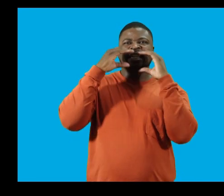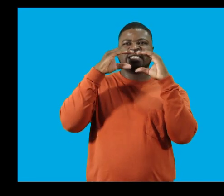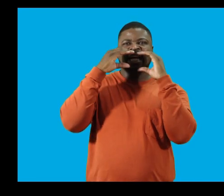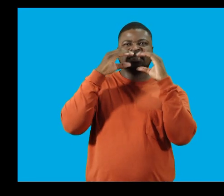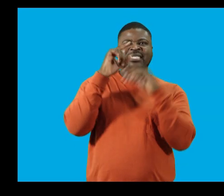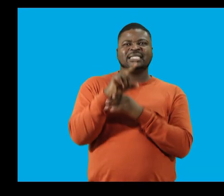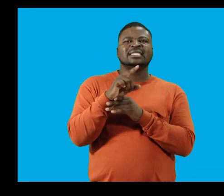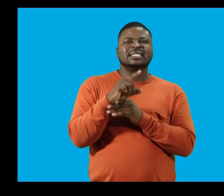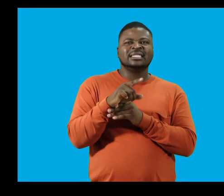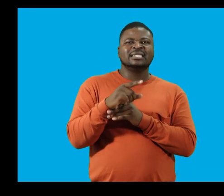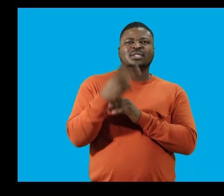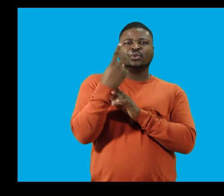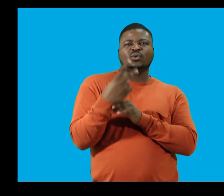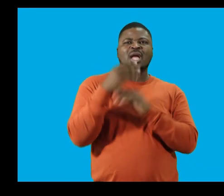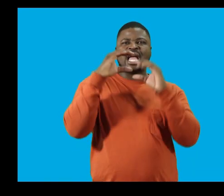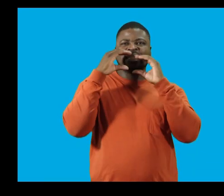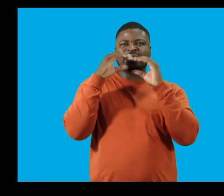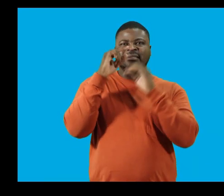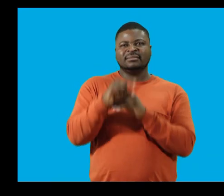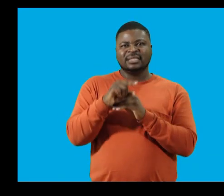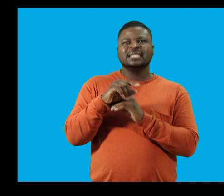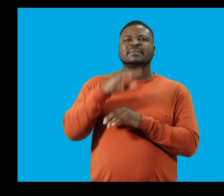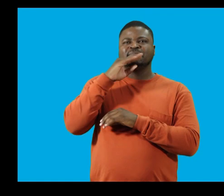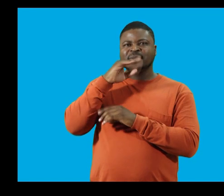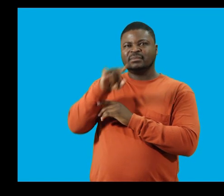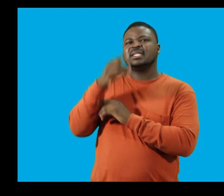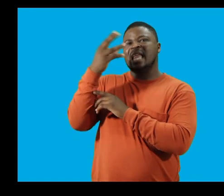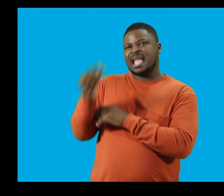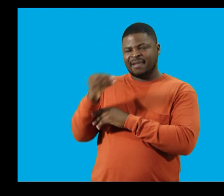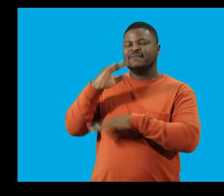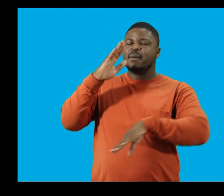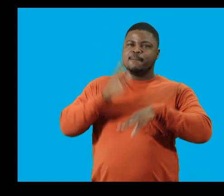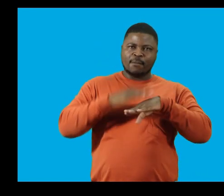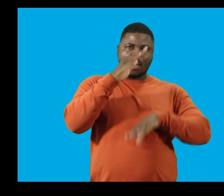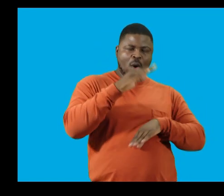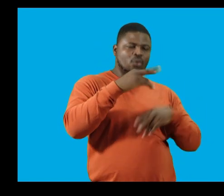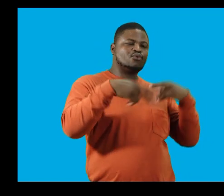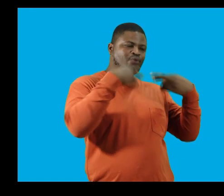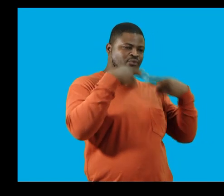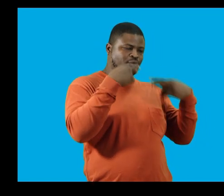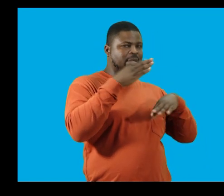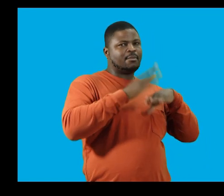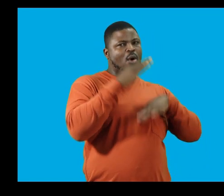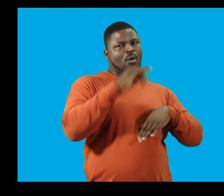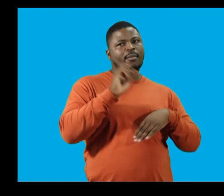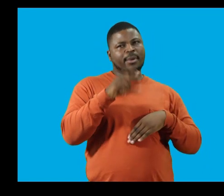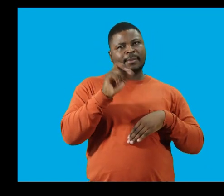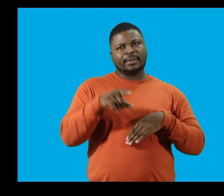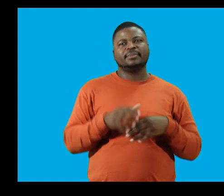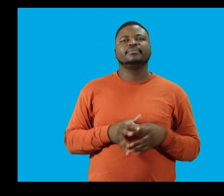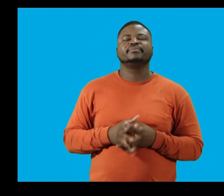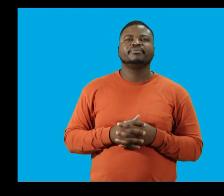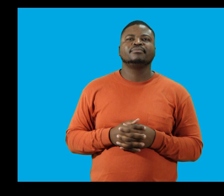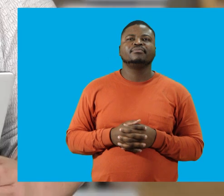with 2 hamburgers, meaning that is going to be your